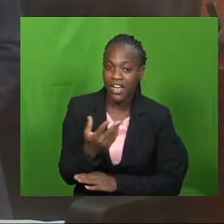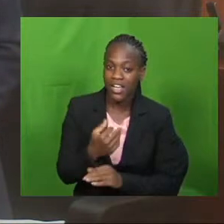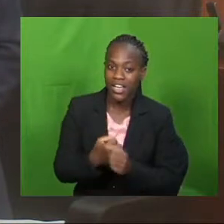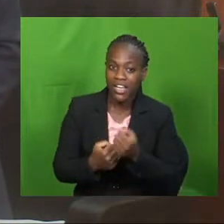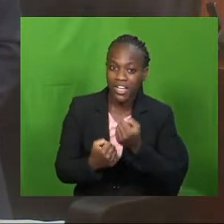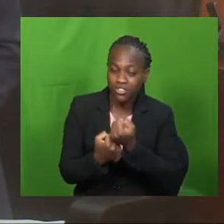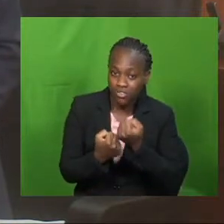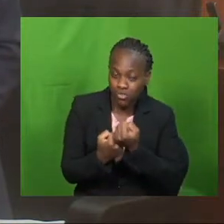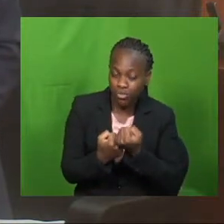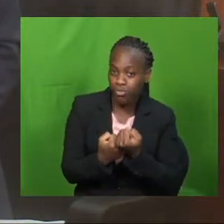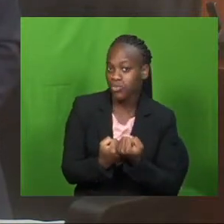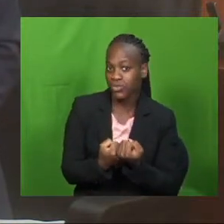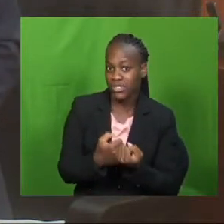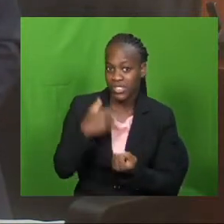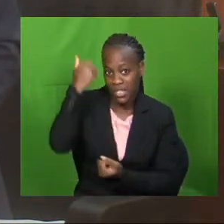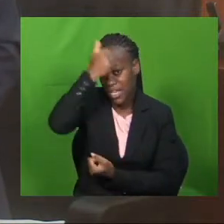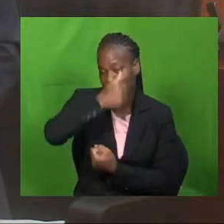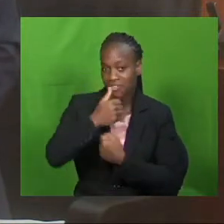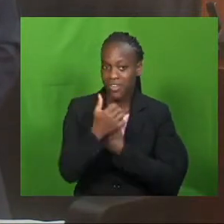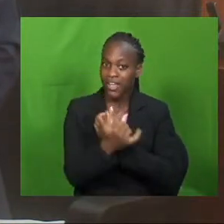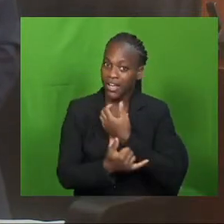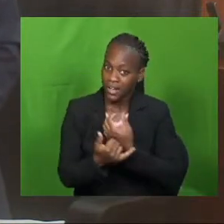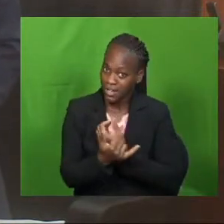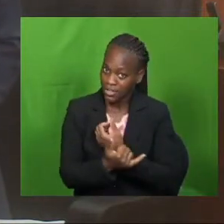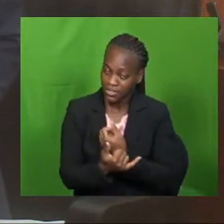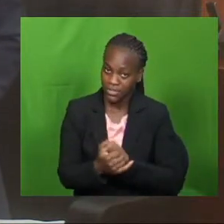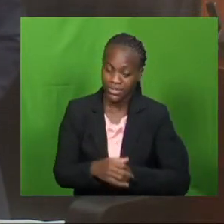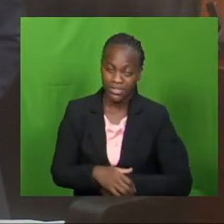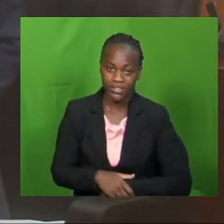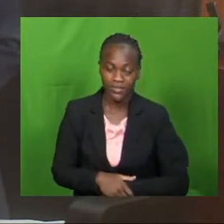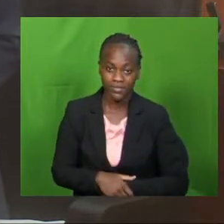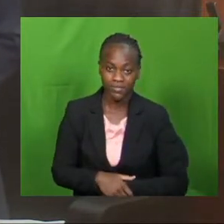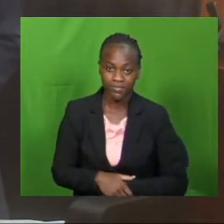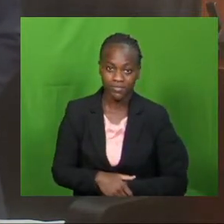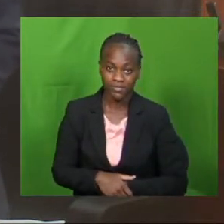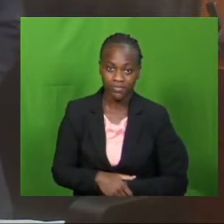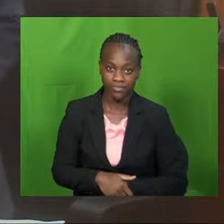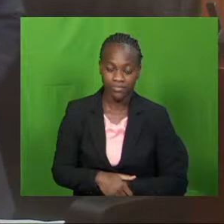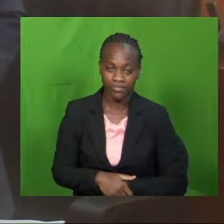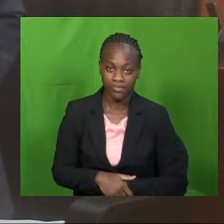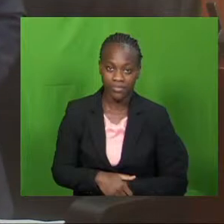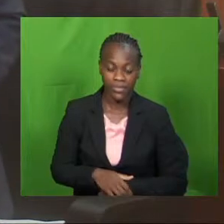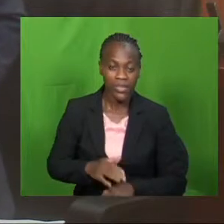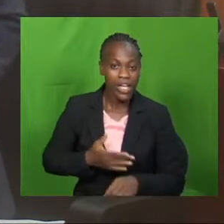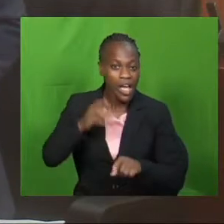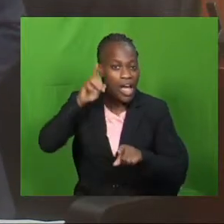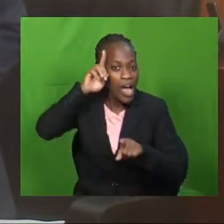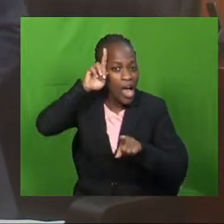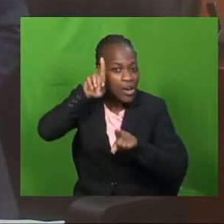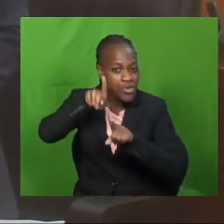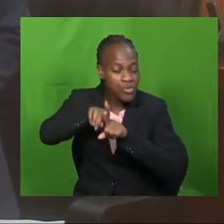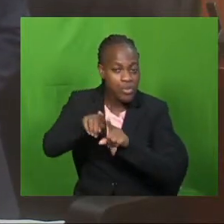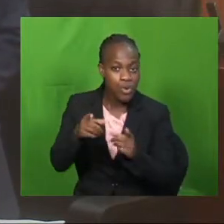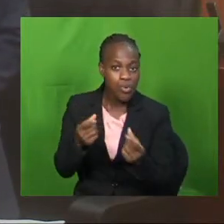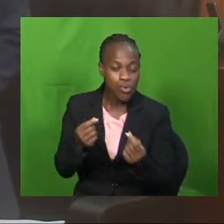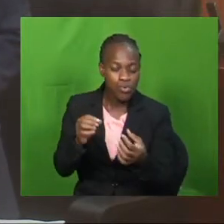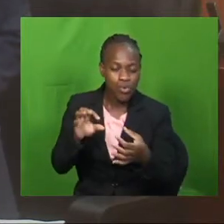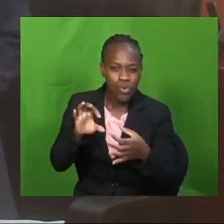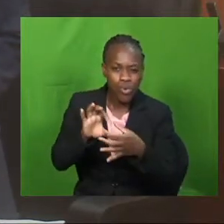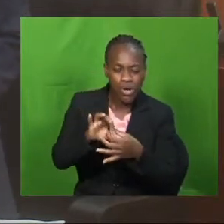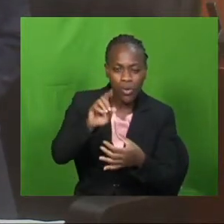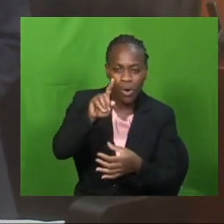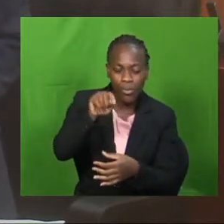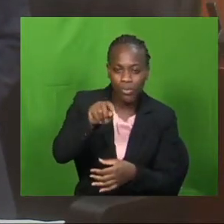on the African continent. Mr. Speaker, the agreement is supposed to connect about 1.3